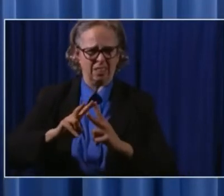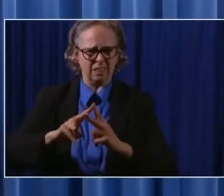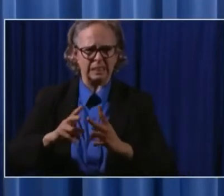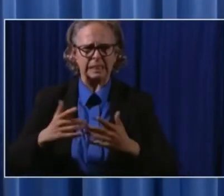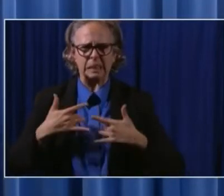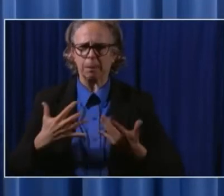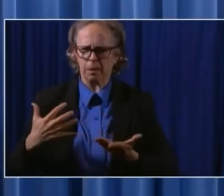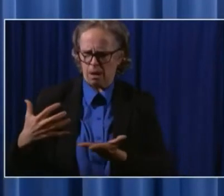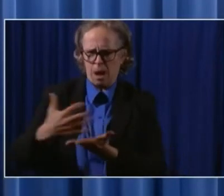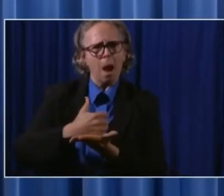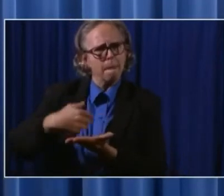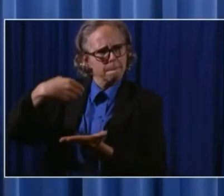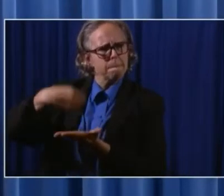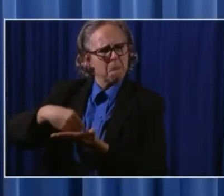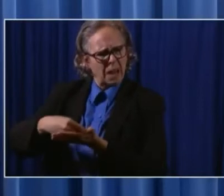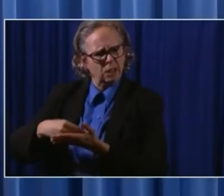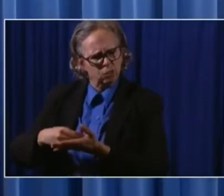spend the money.